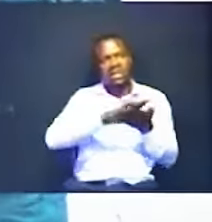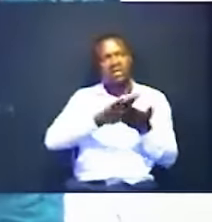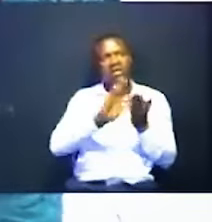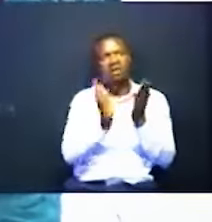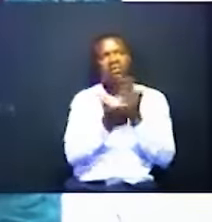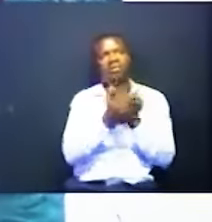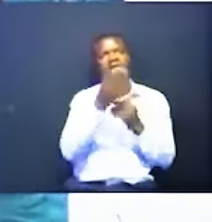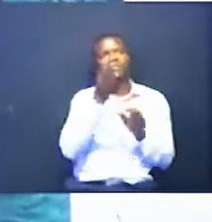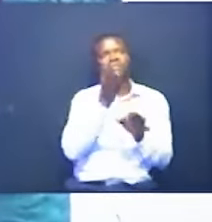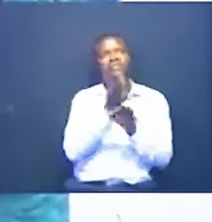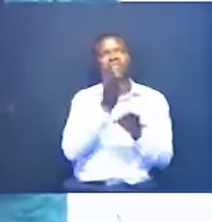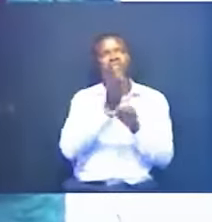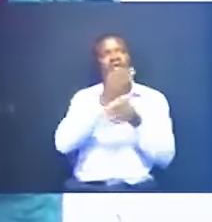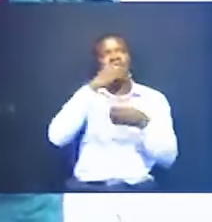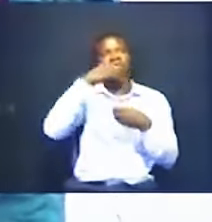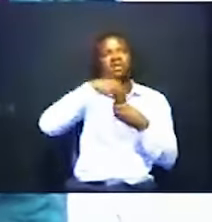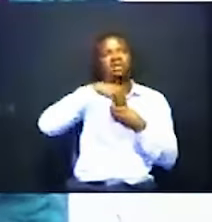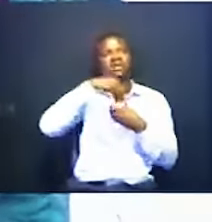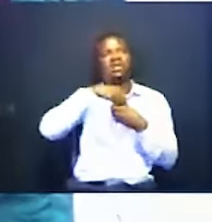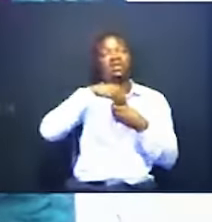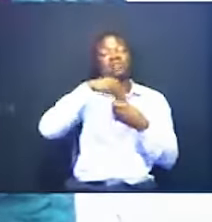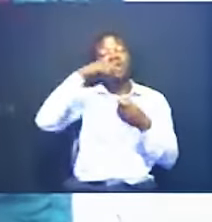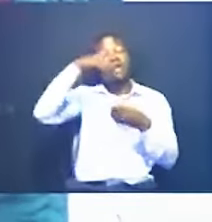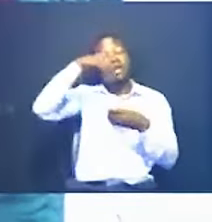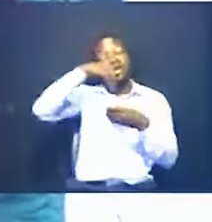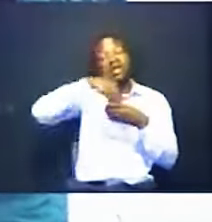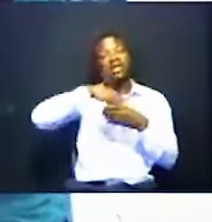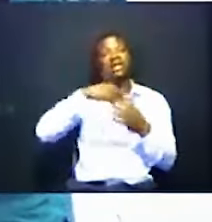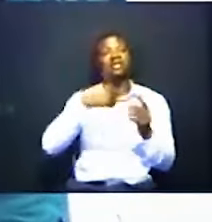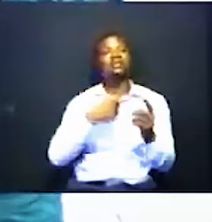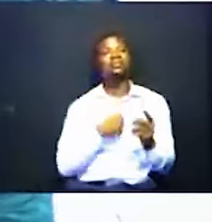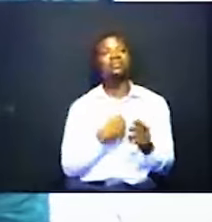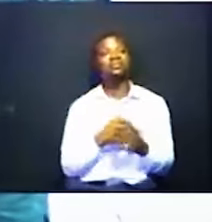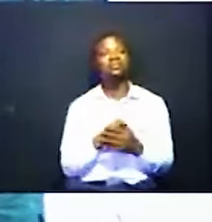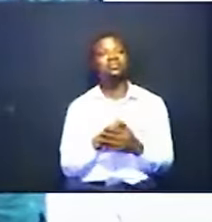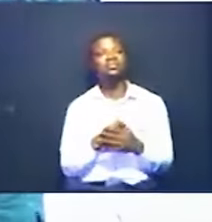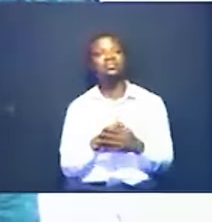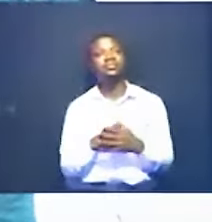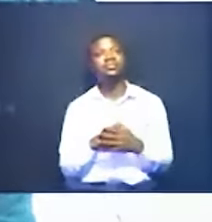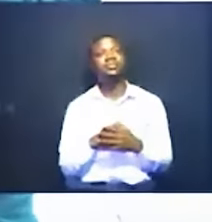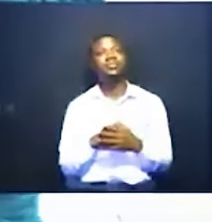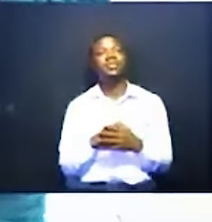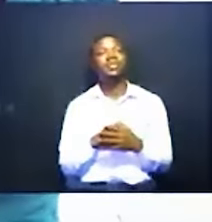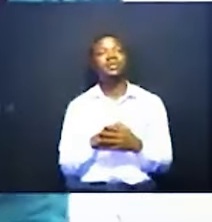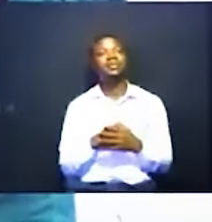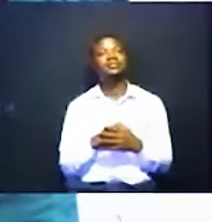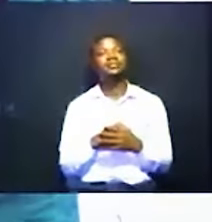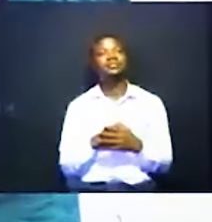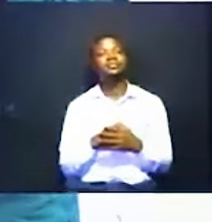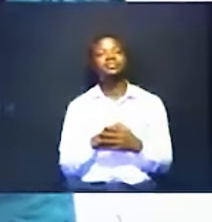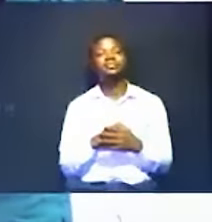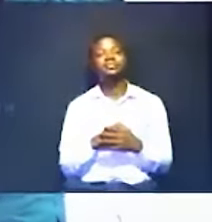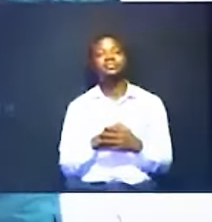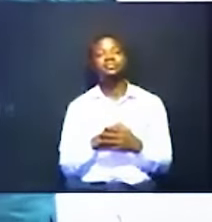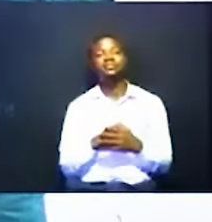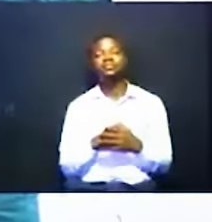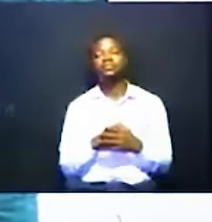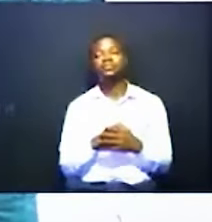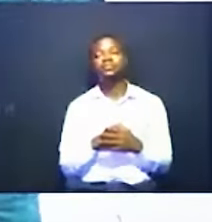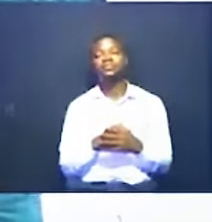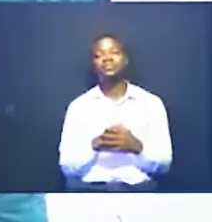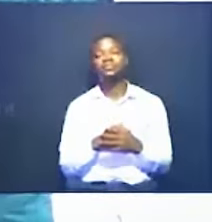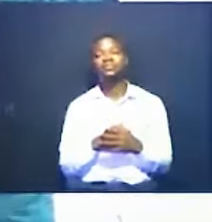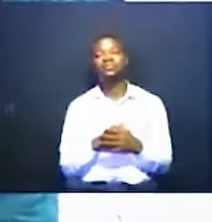woni na wadane won every sumu aba ahemu na we free certain to me ase